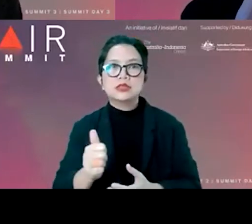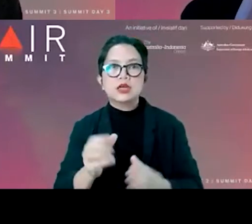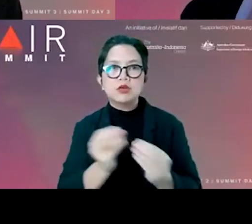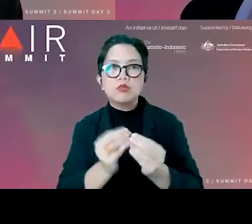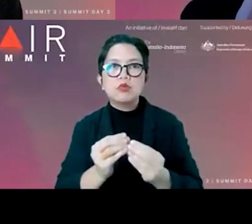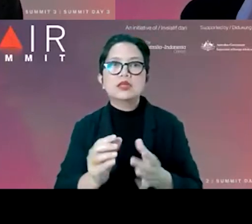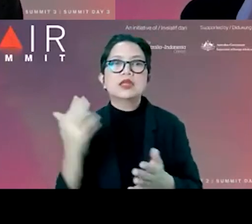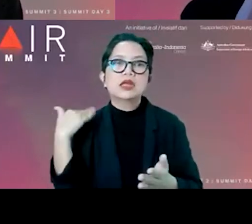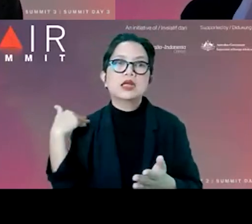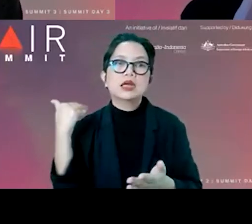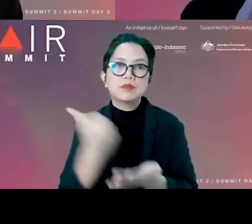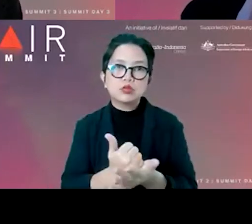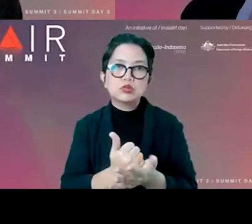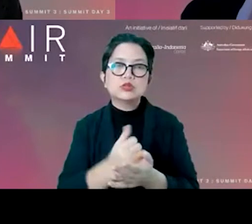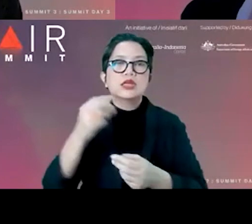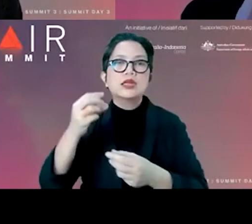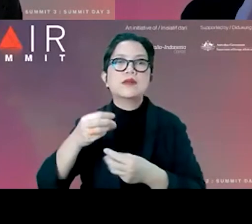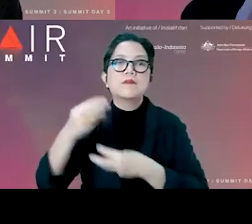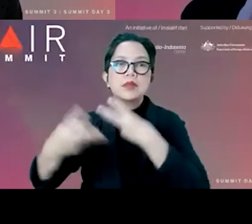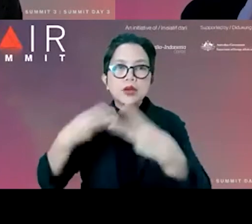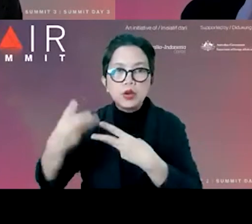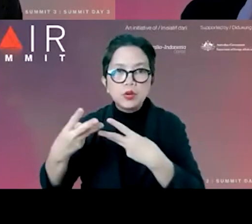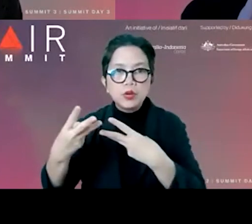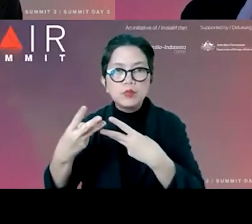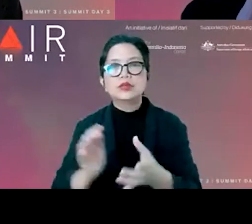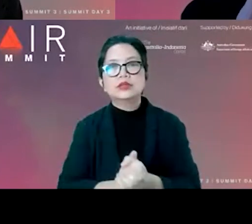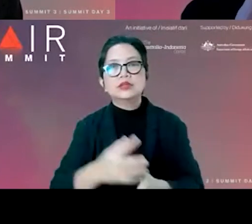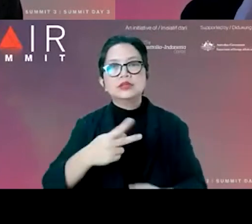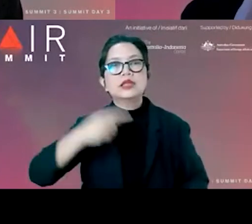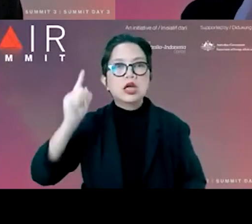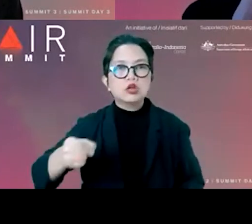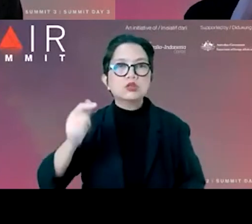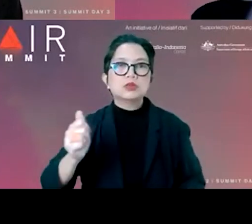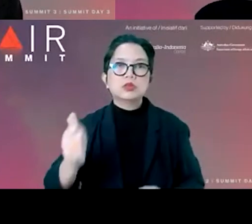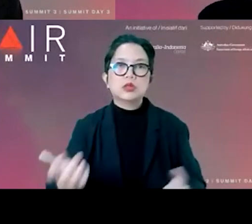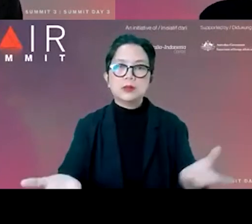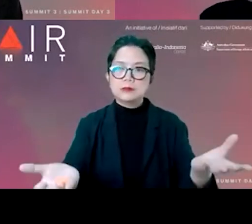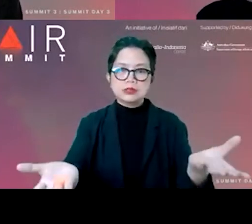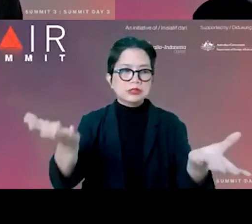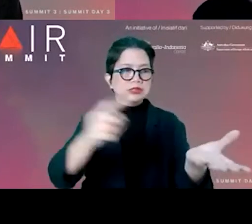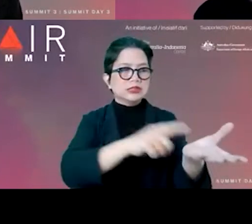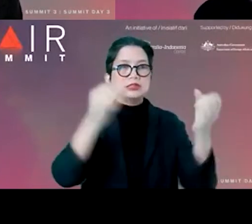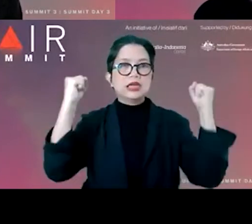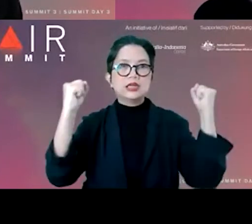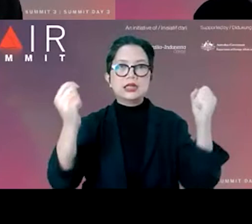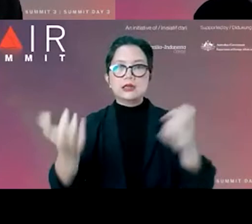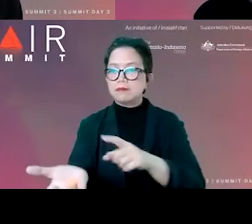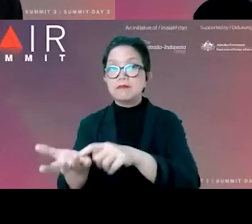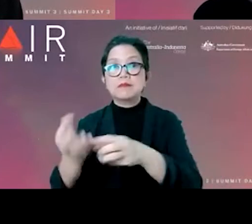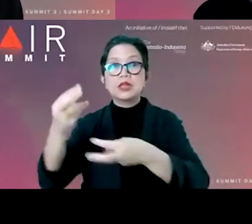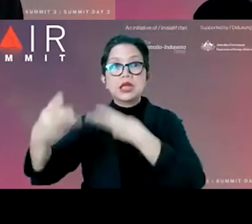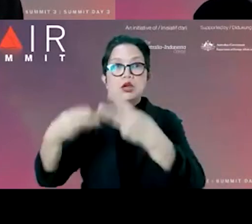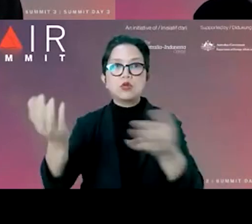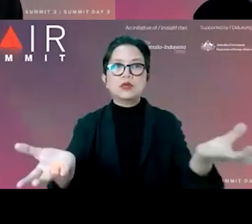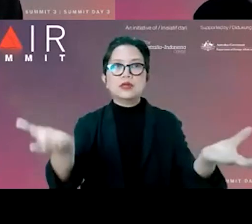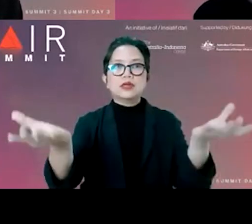because we've really got to balance the two. And of course, one life lost is too many lost. And so it